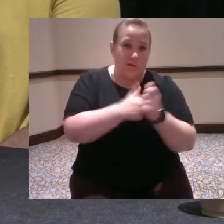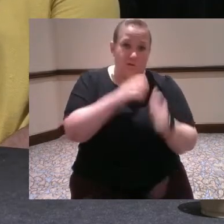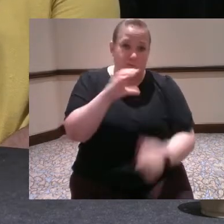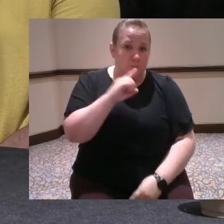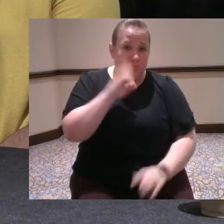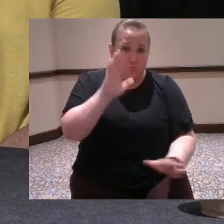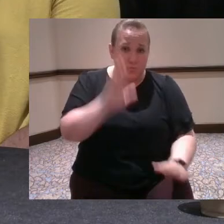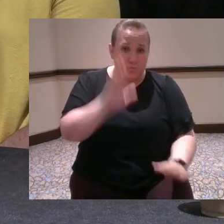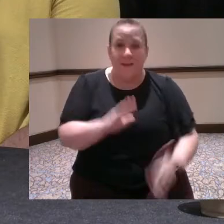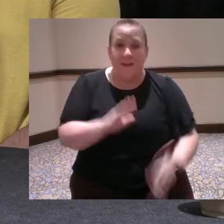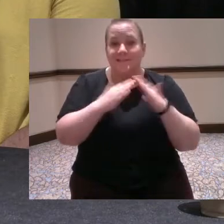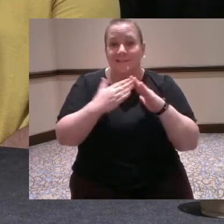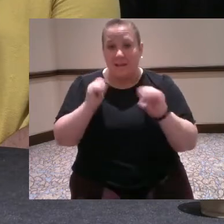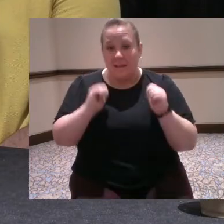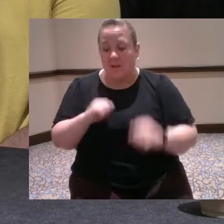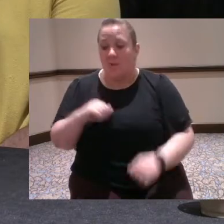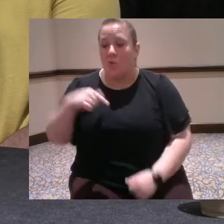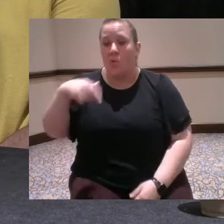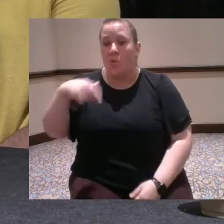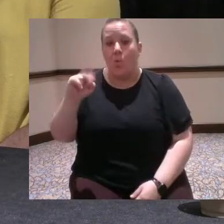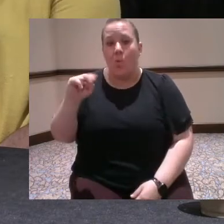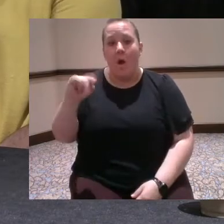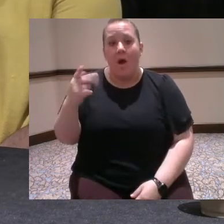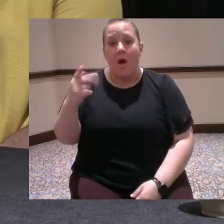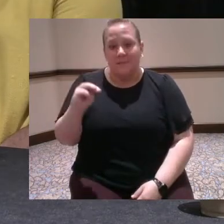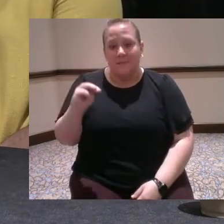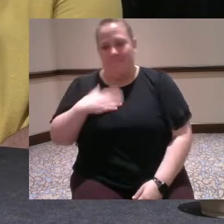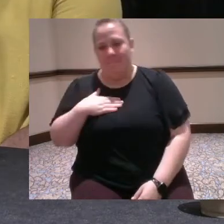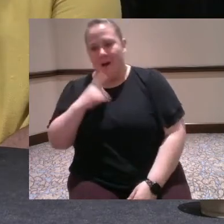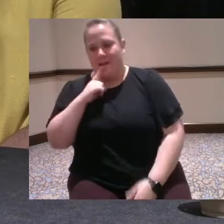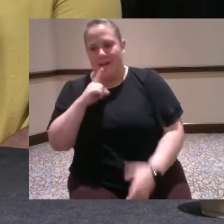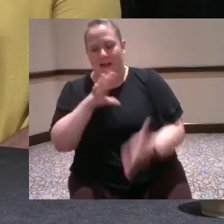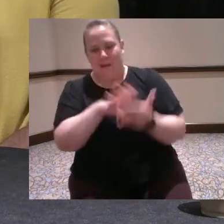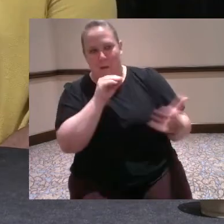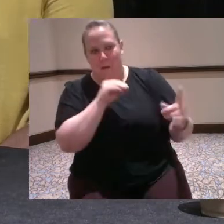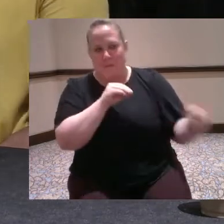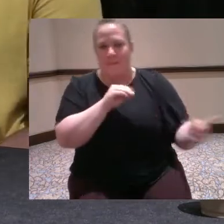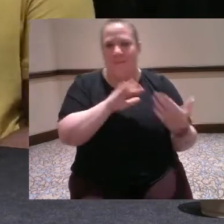City Theater does, so does Quantum. I've modeled mine after City Theater's.